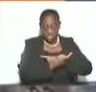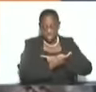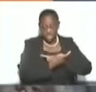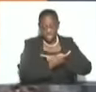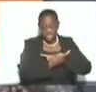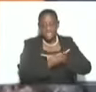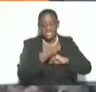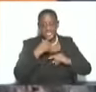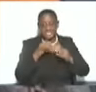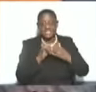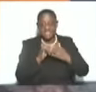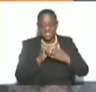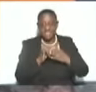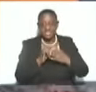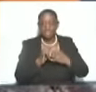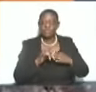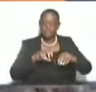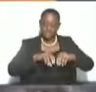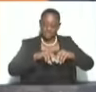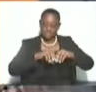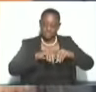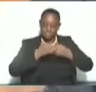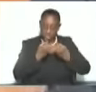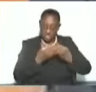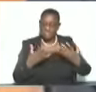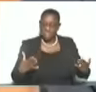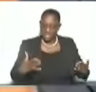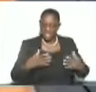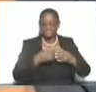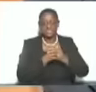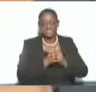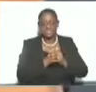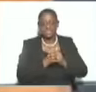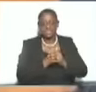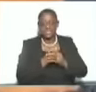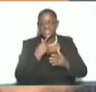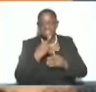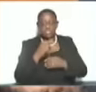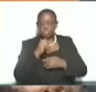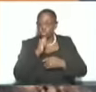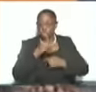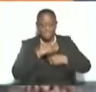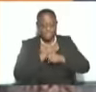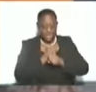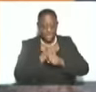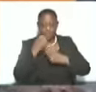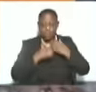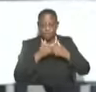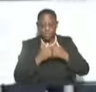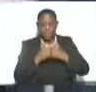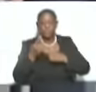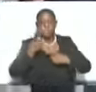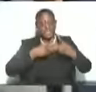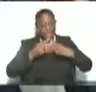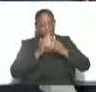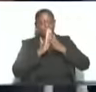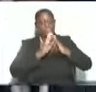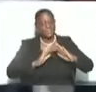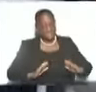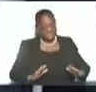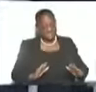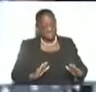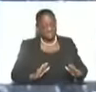some eggs to make your omelet. Yes. But we don't create problems. We always come in peace. For her part,